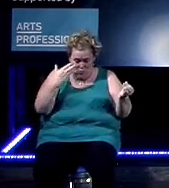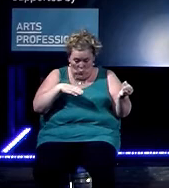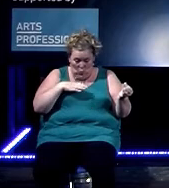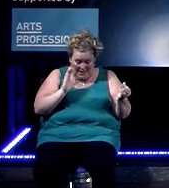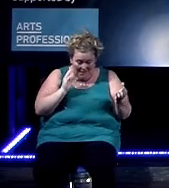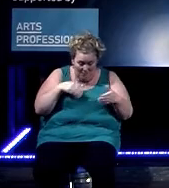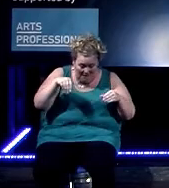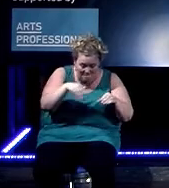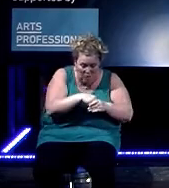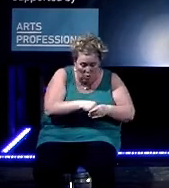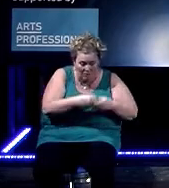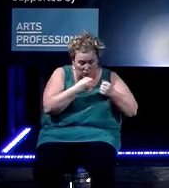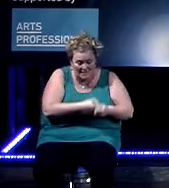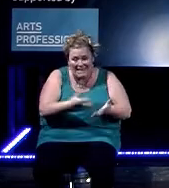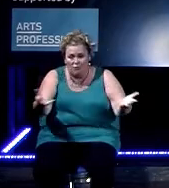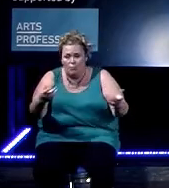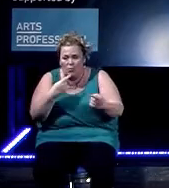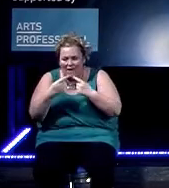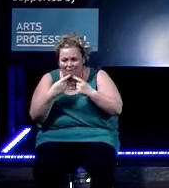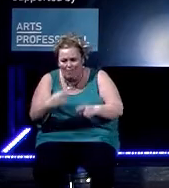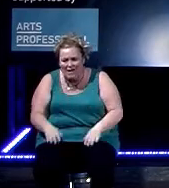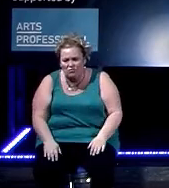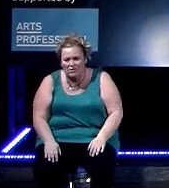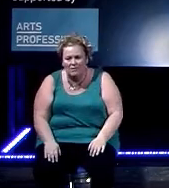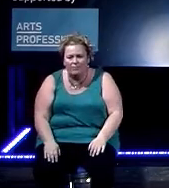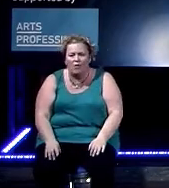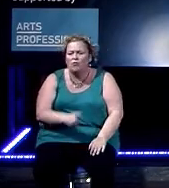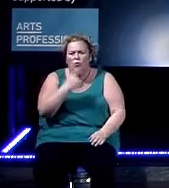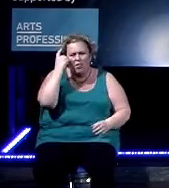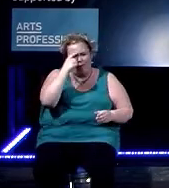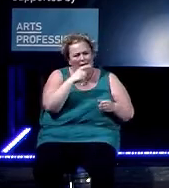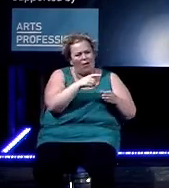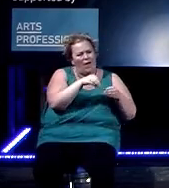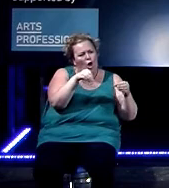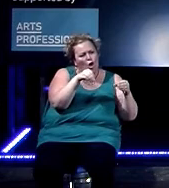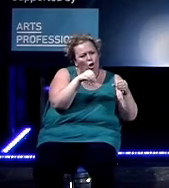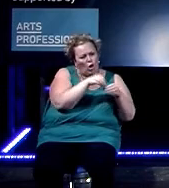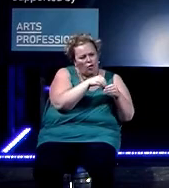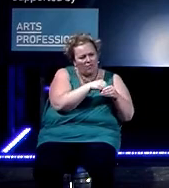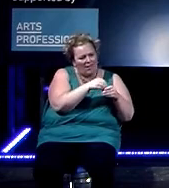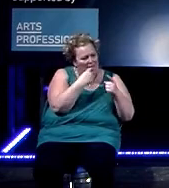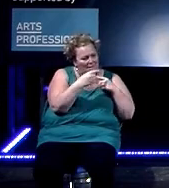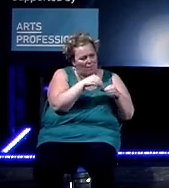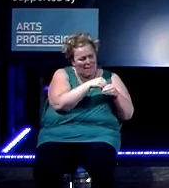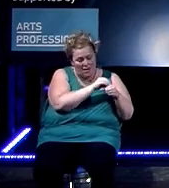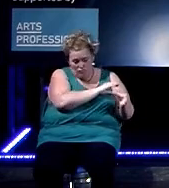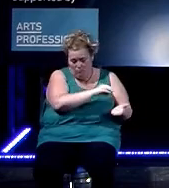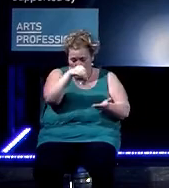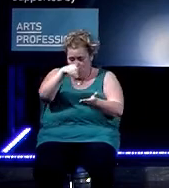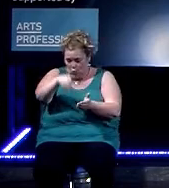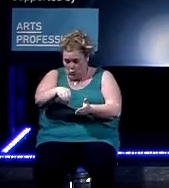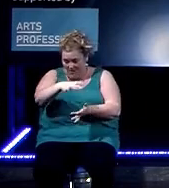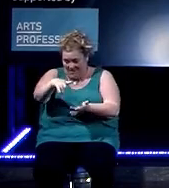solution that might be interesting. So instead of thinking about putting content in stores, which is very much a sort of get everything into one